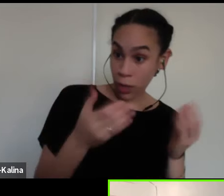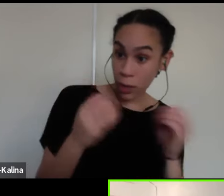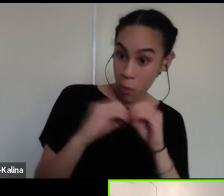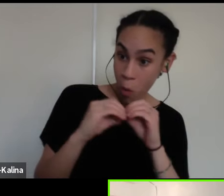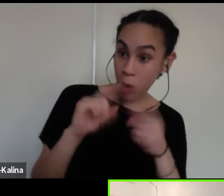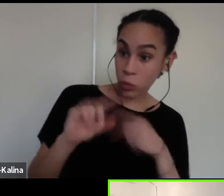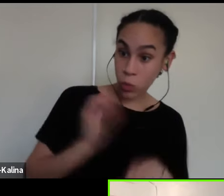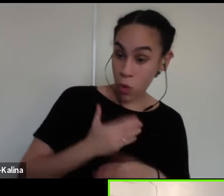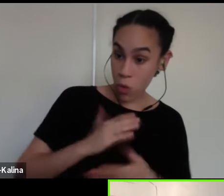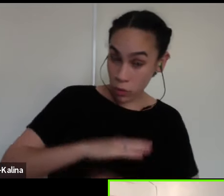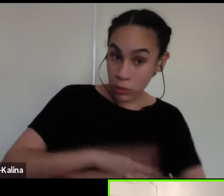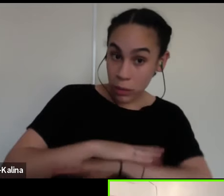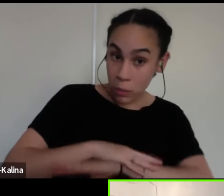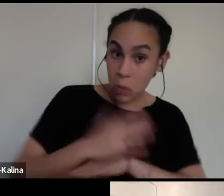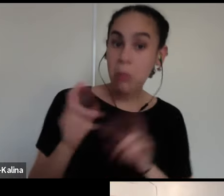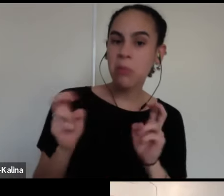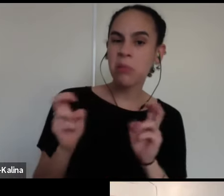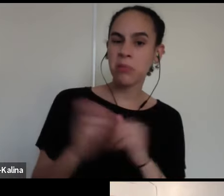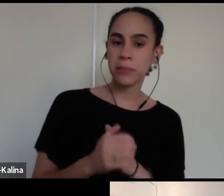Awesome.